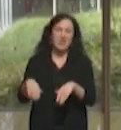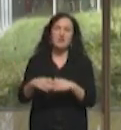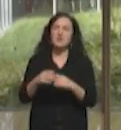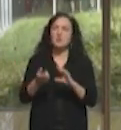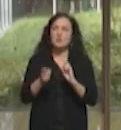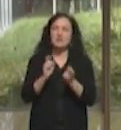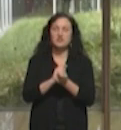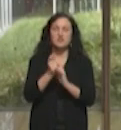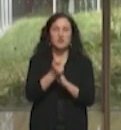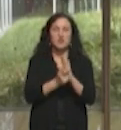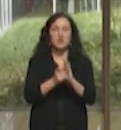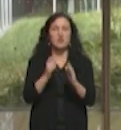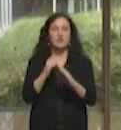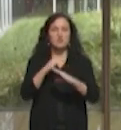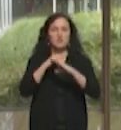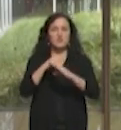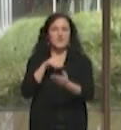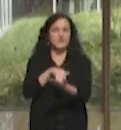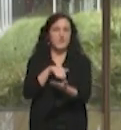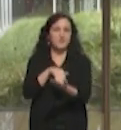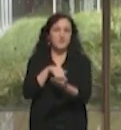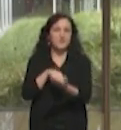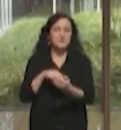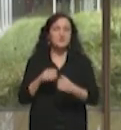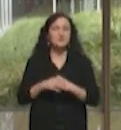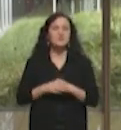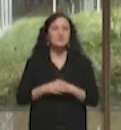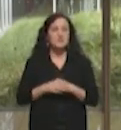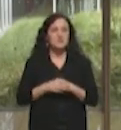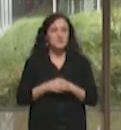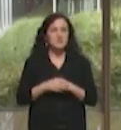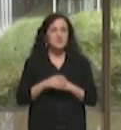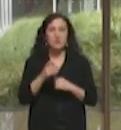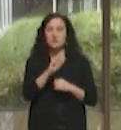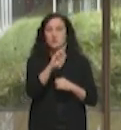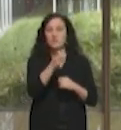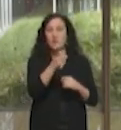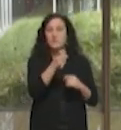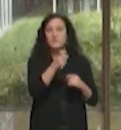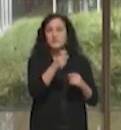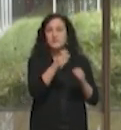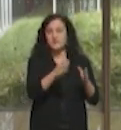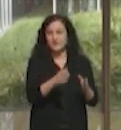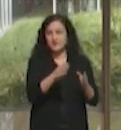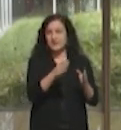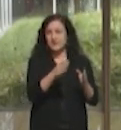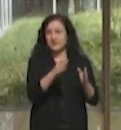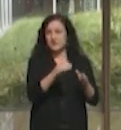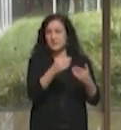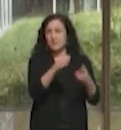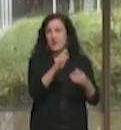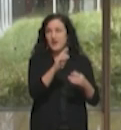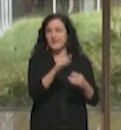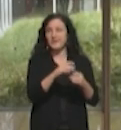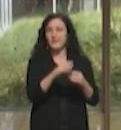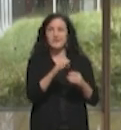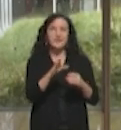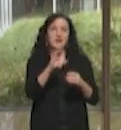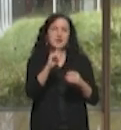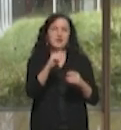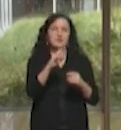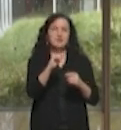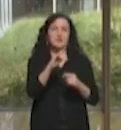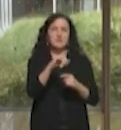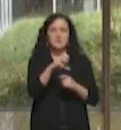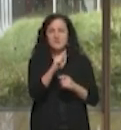We have shield laws to protect doctors. We allowed pharmacists to provide contraceptions over the counter, something that was always